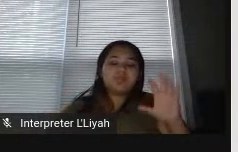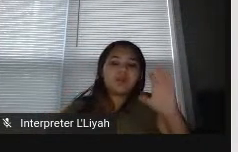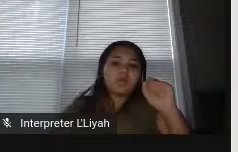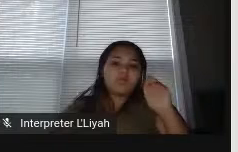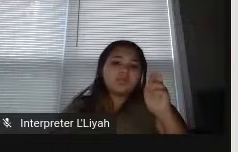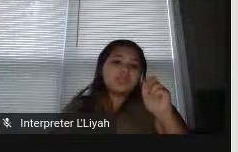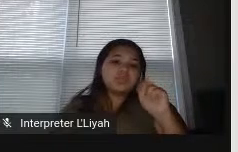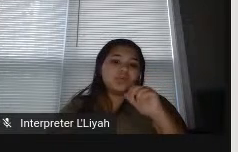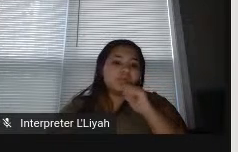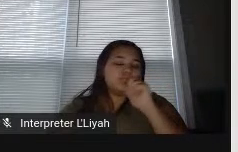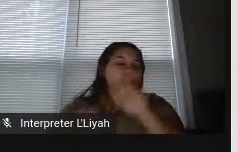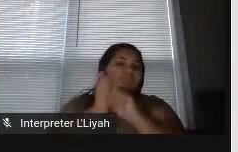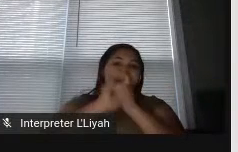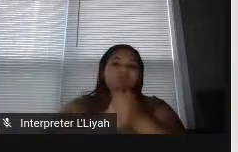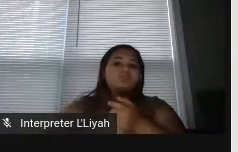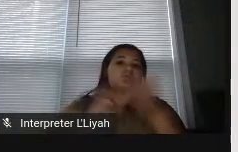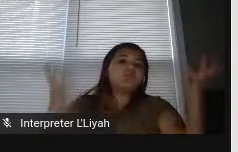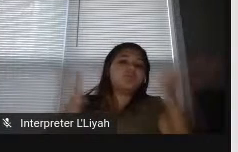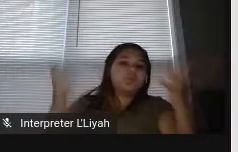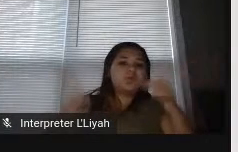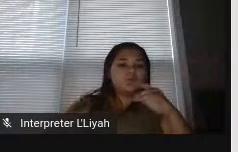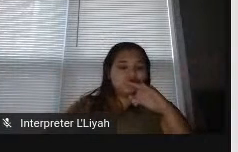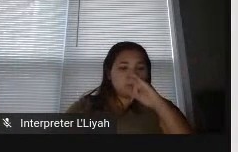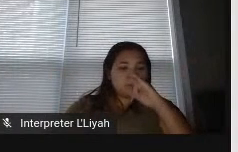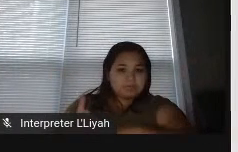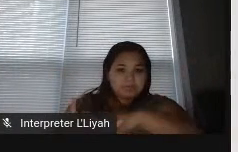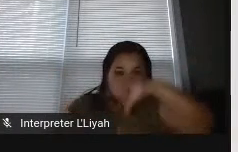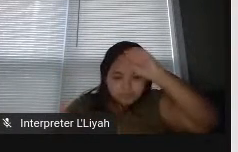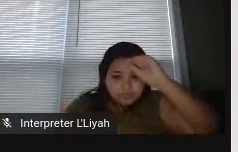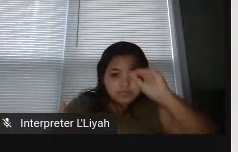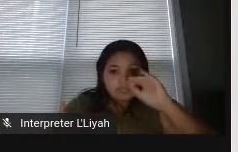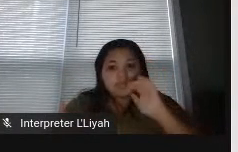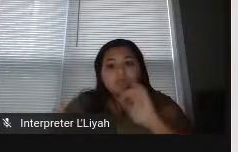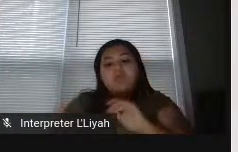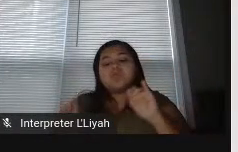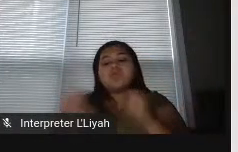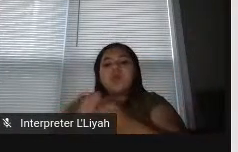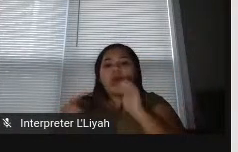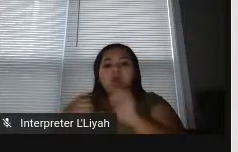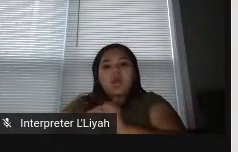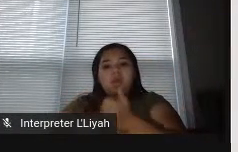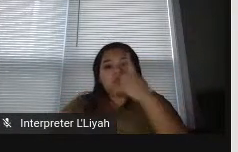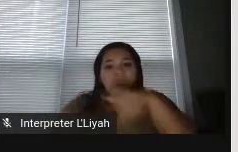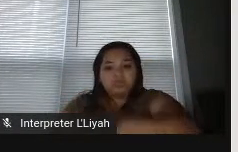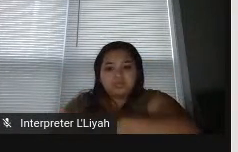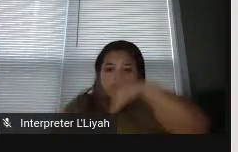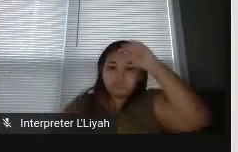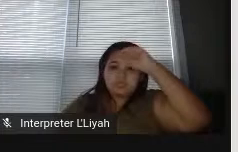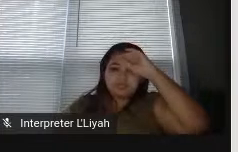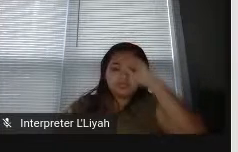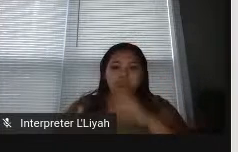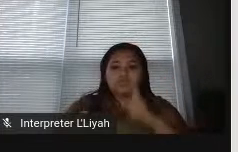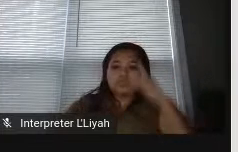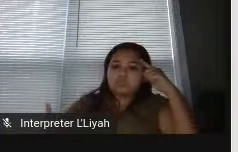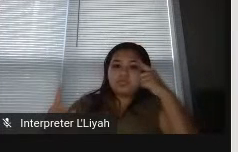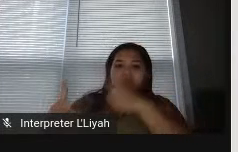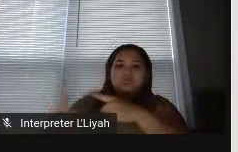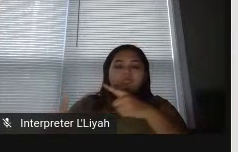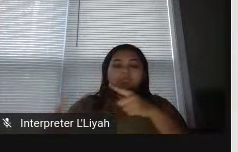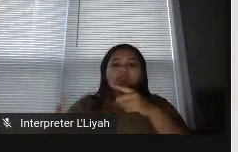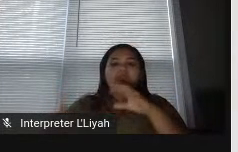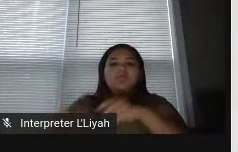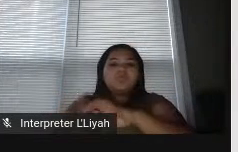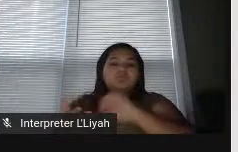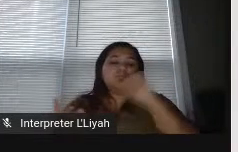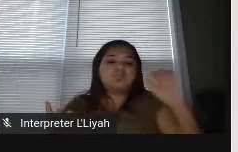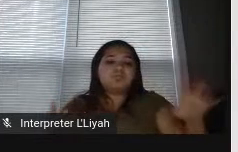Accommodations don't change what kids learn, just how they learn it. The goal is to remove